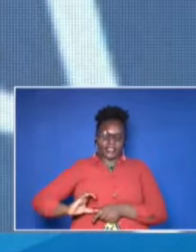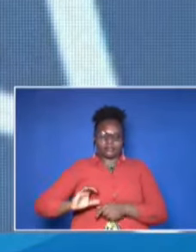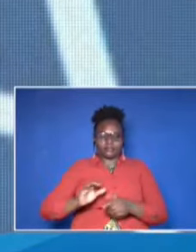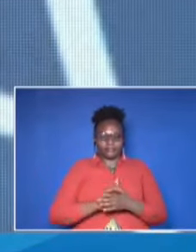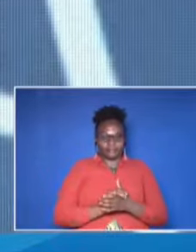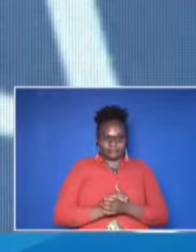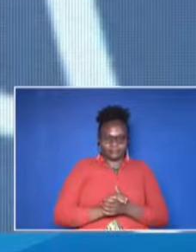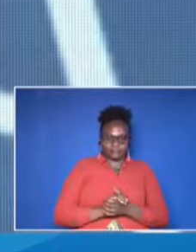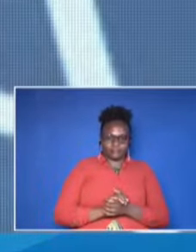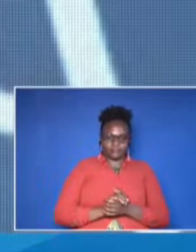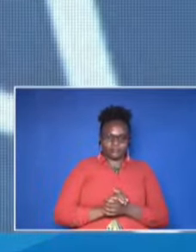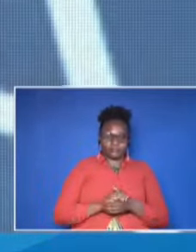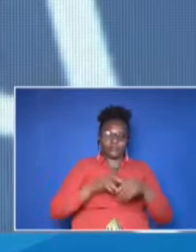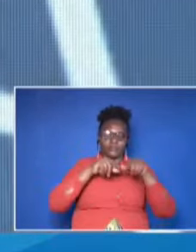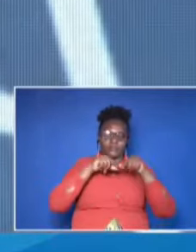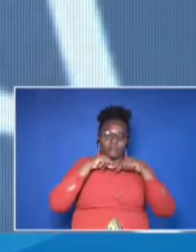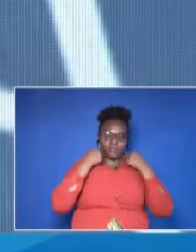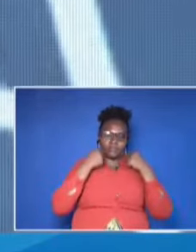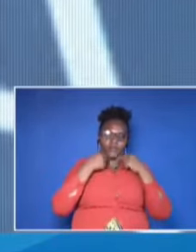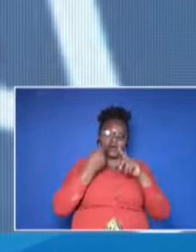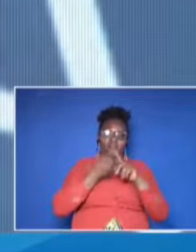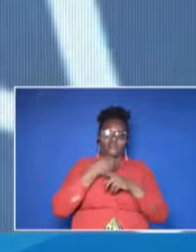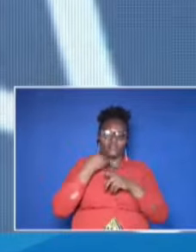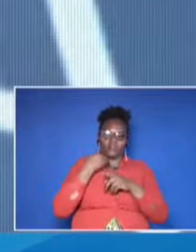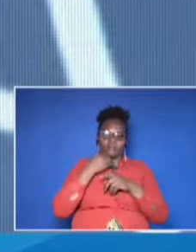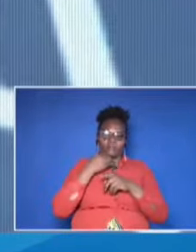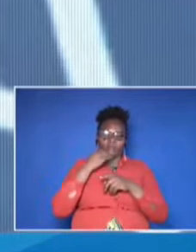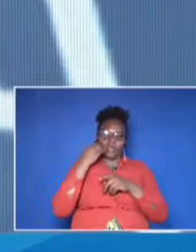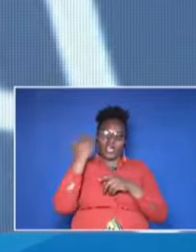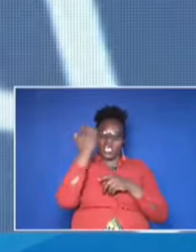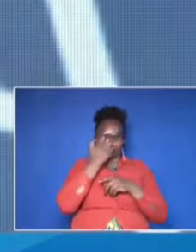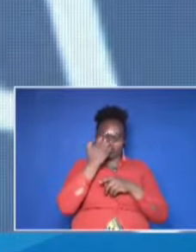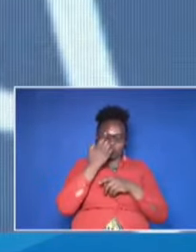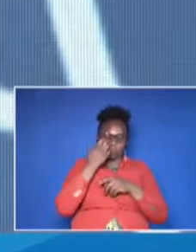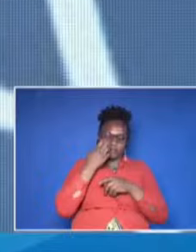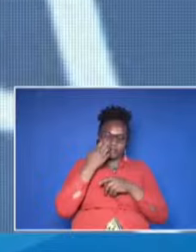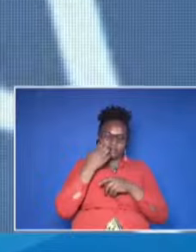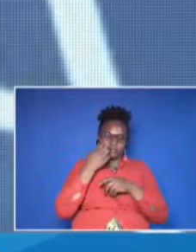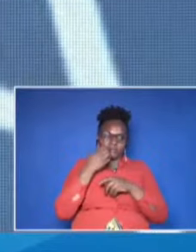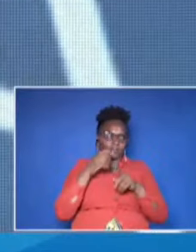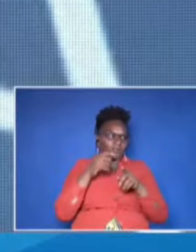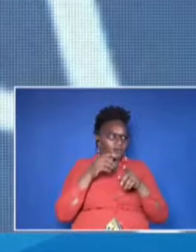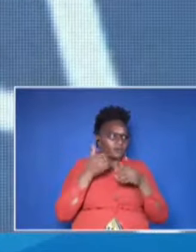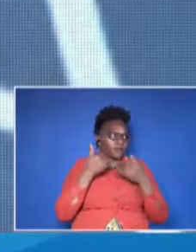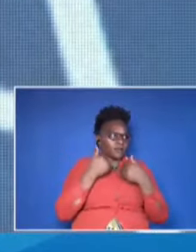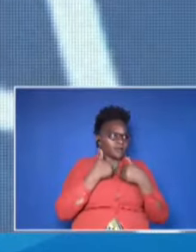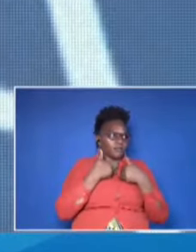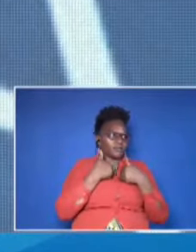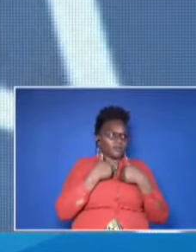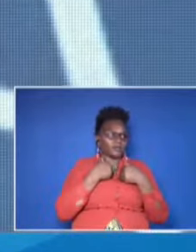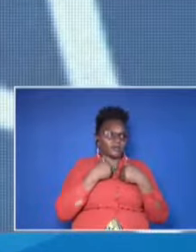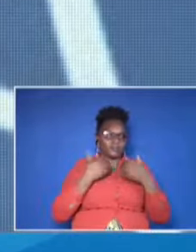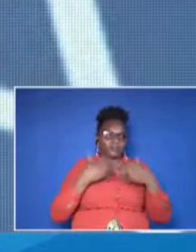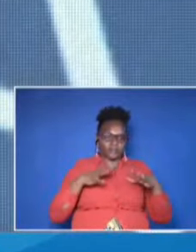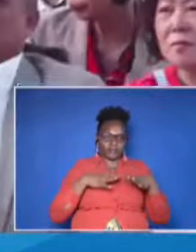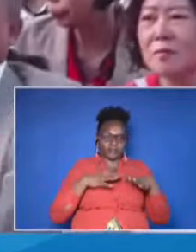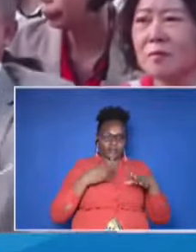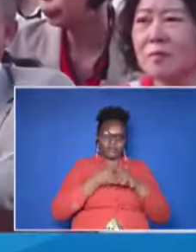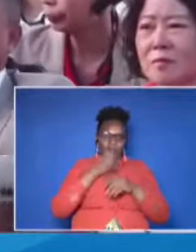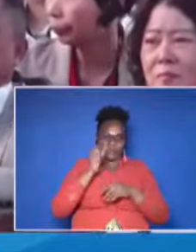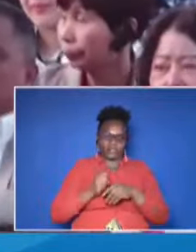China we have pastors from Europe different countries Europe we have people from